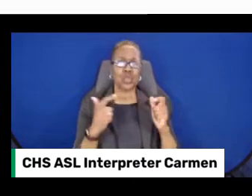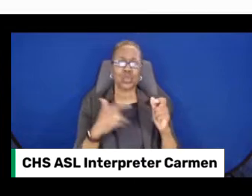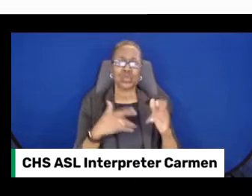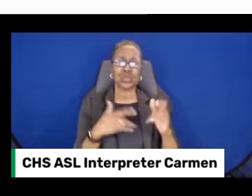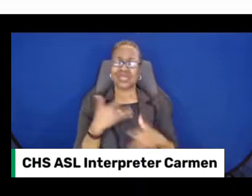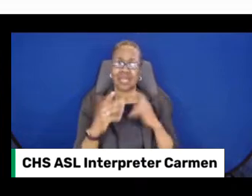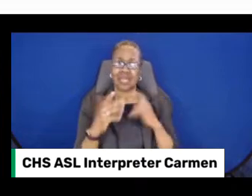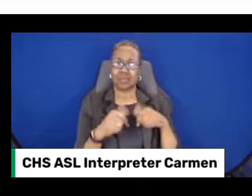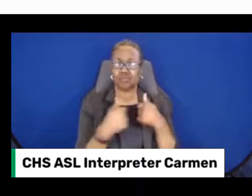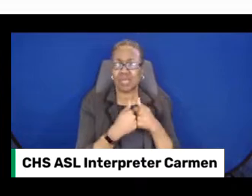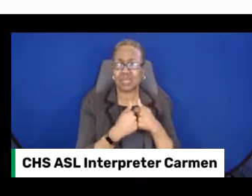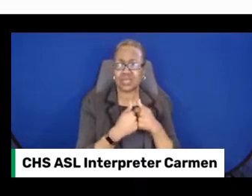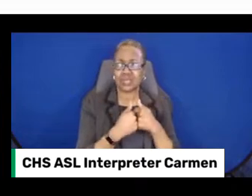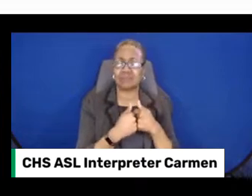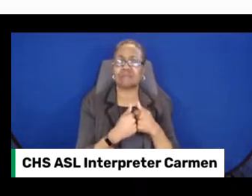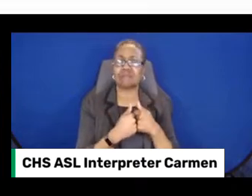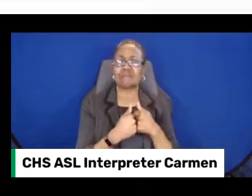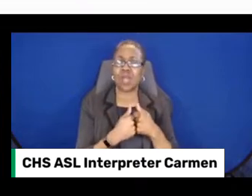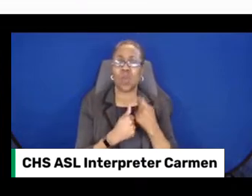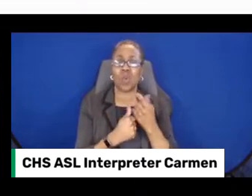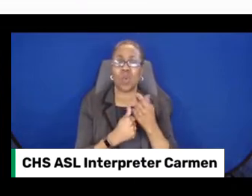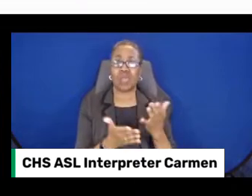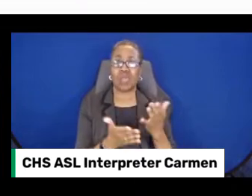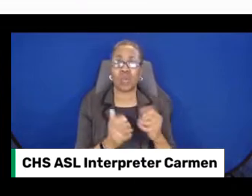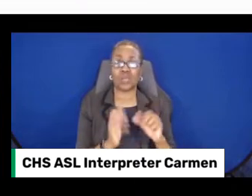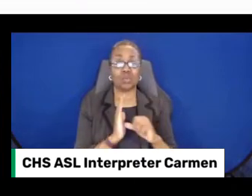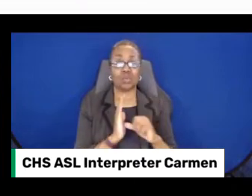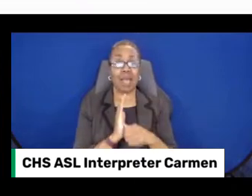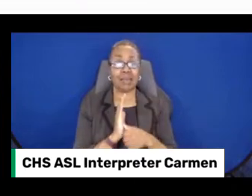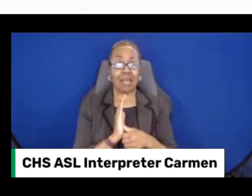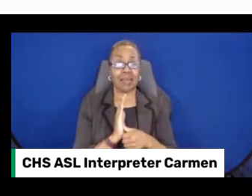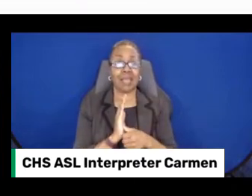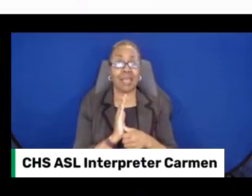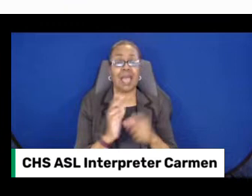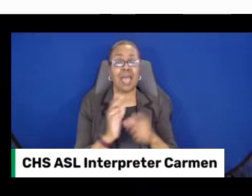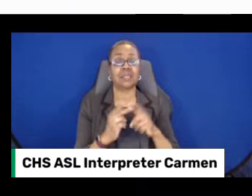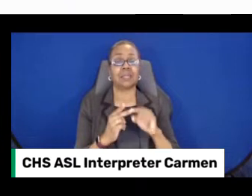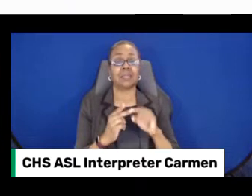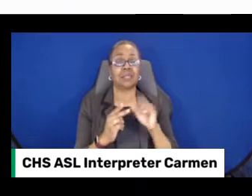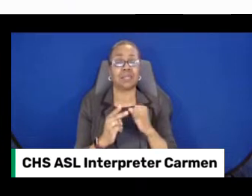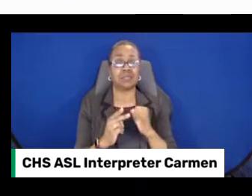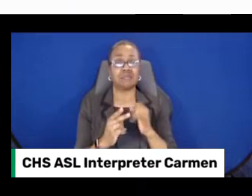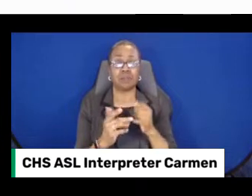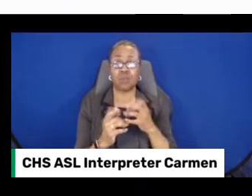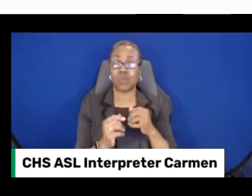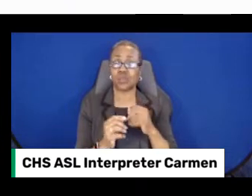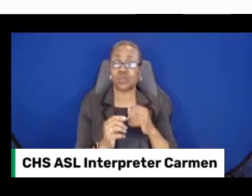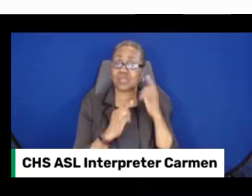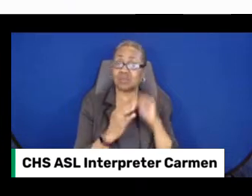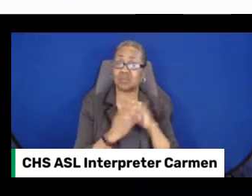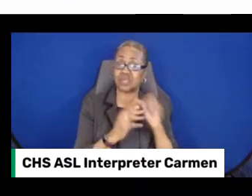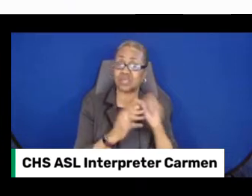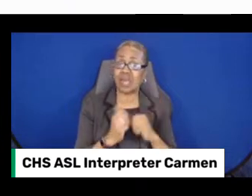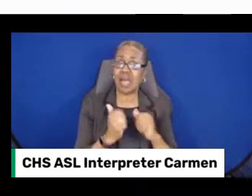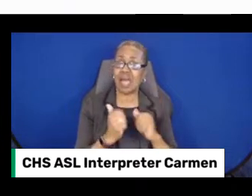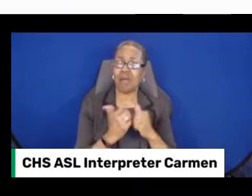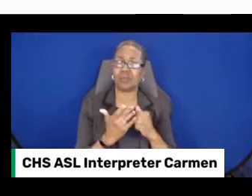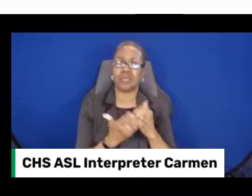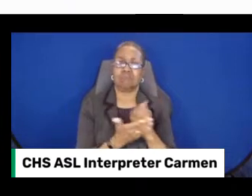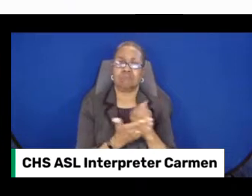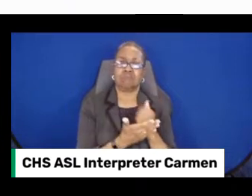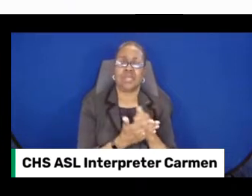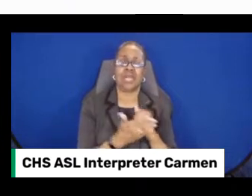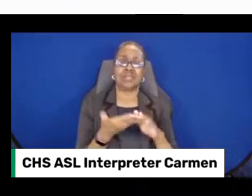that I want to highlight as an objective that we're looking at this year is how can we leverage city communication channels to inform